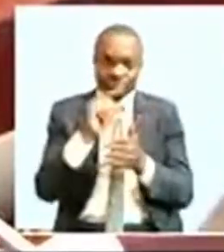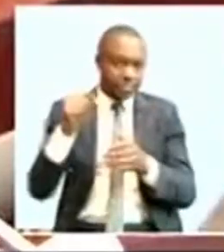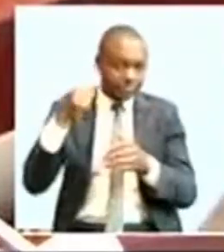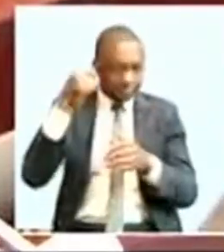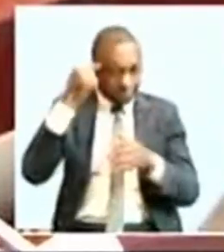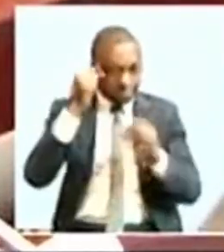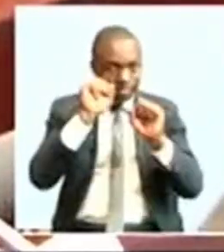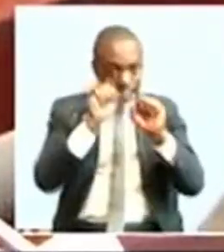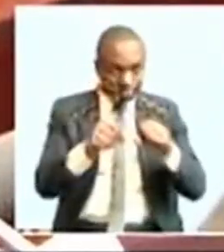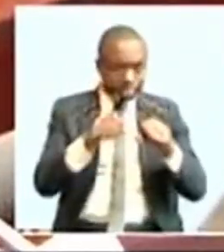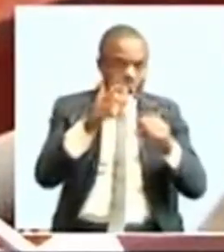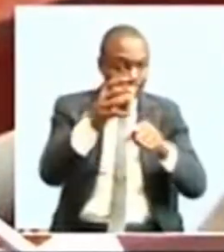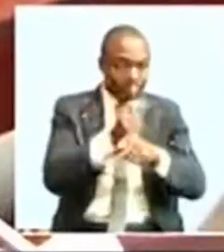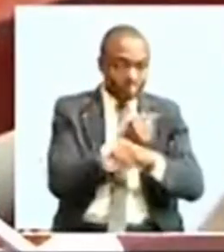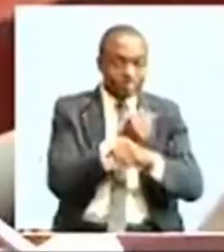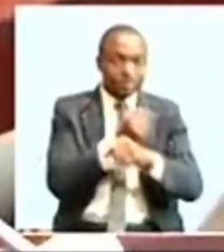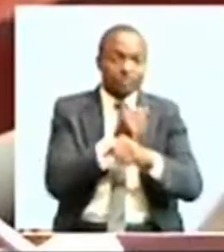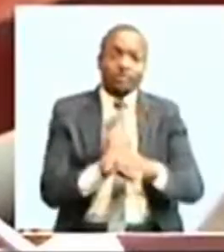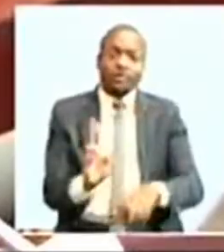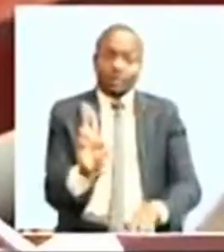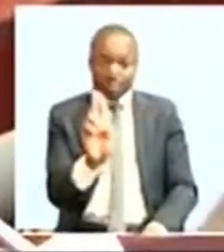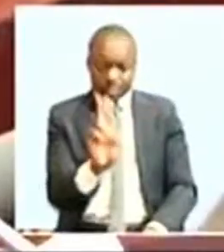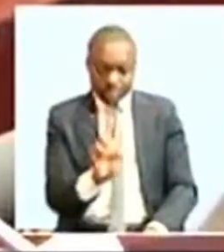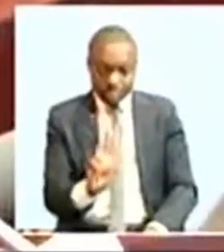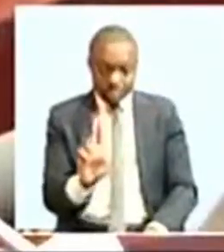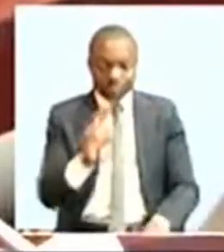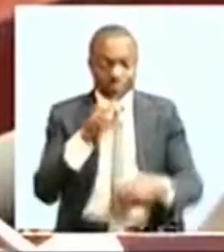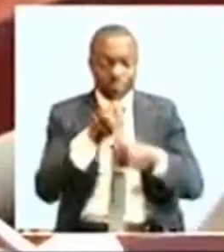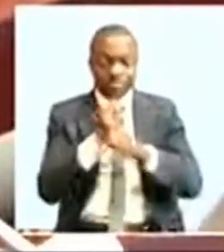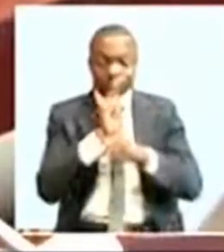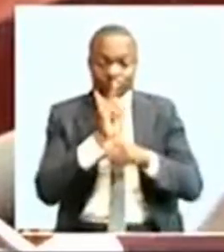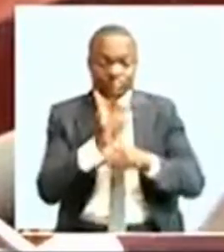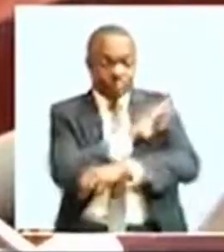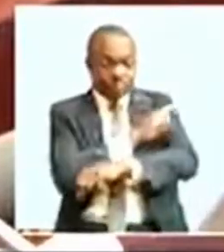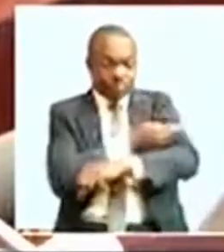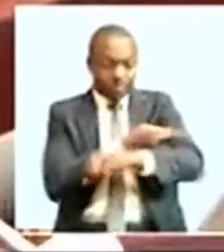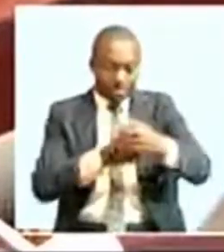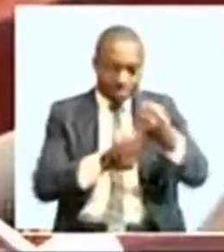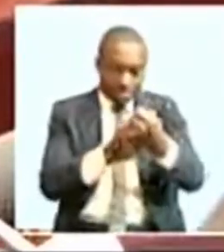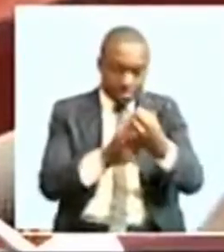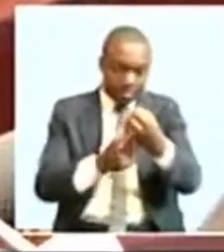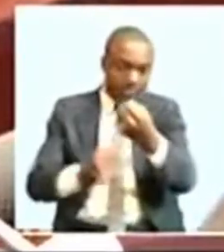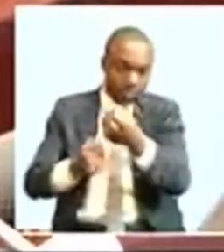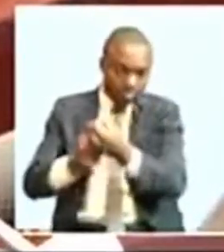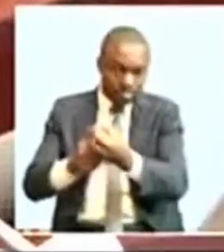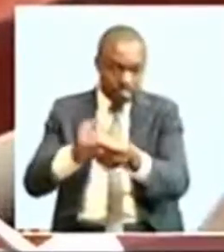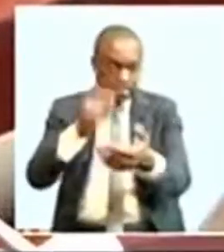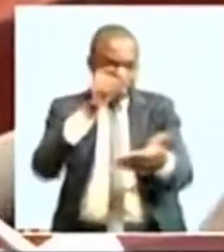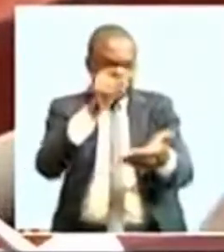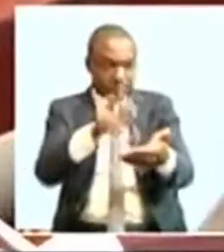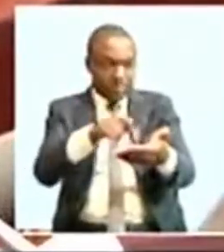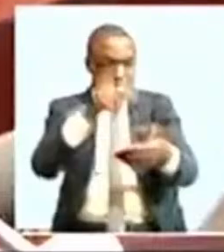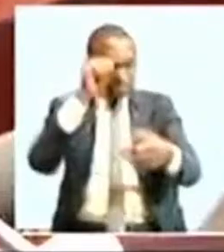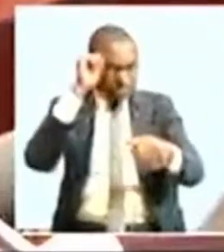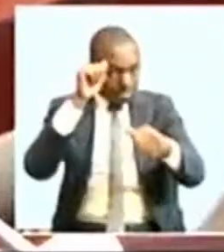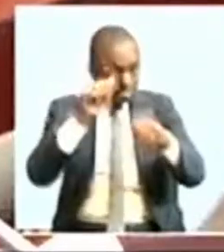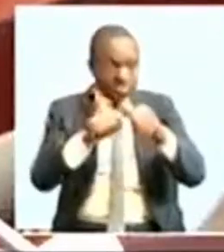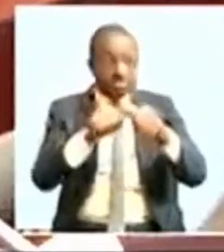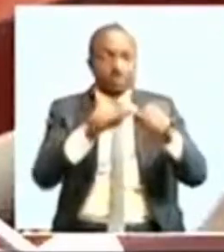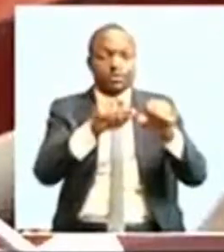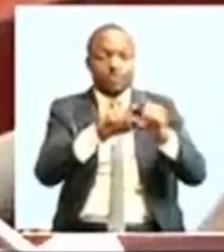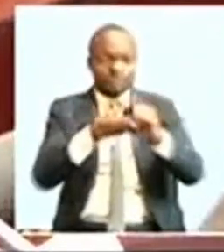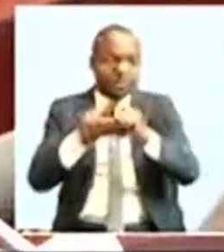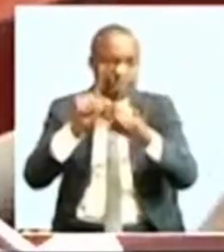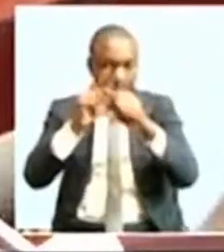maybe apply to ensure that our resources are actually supported by this agreement as well. But I